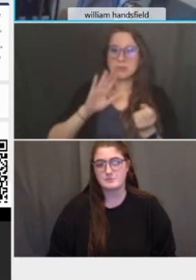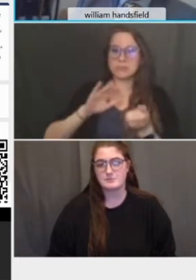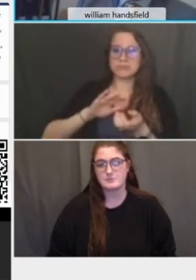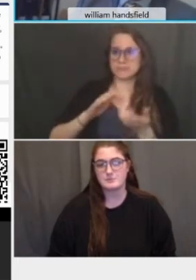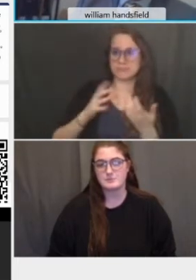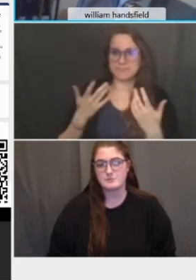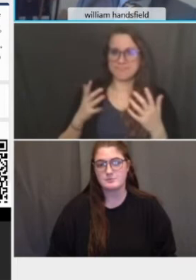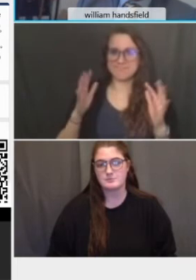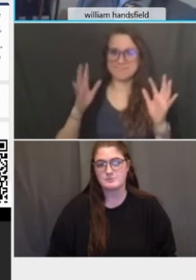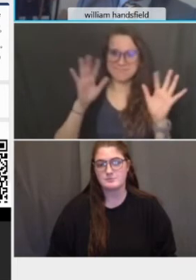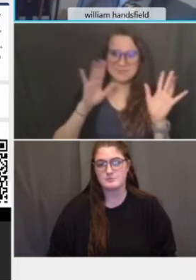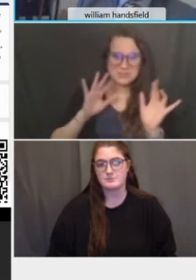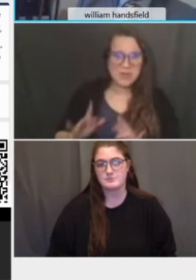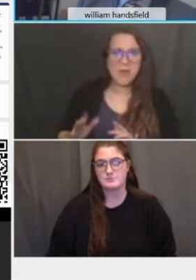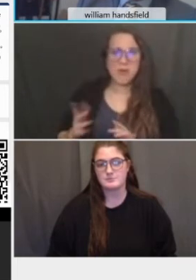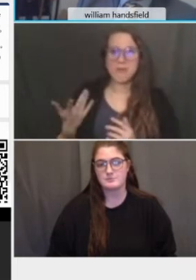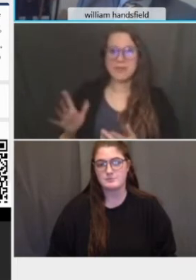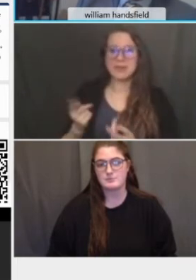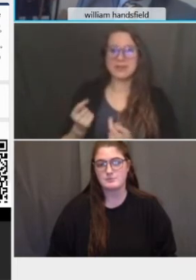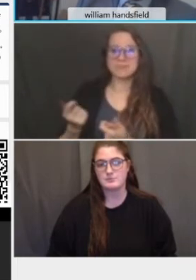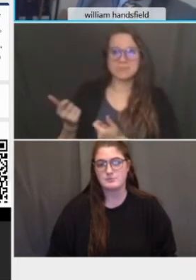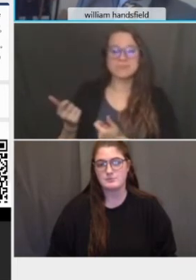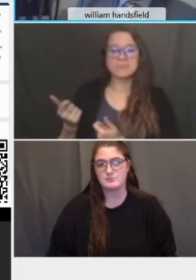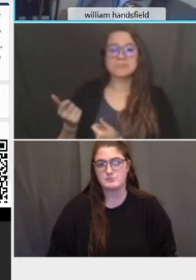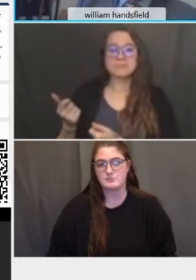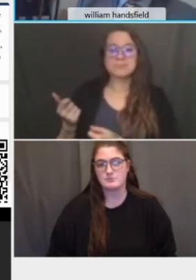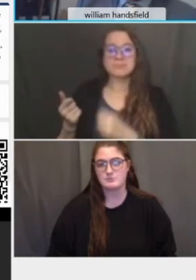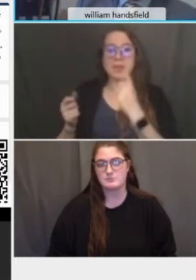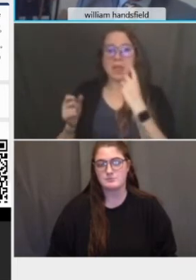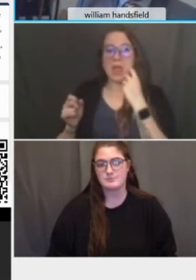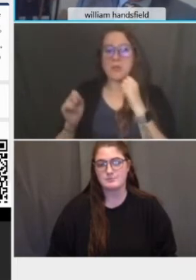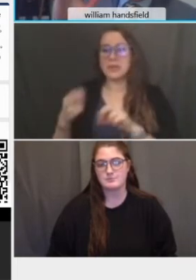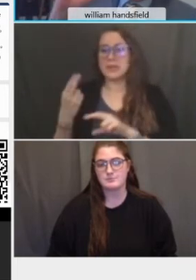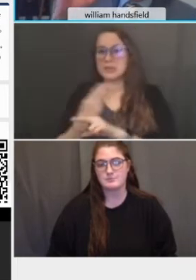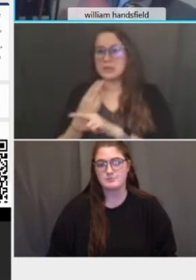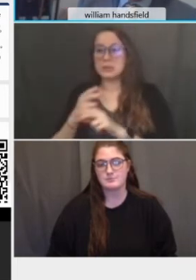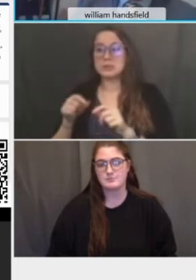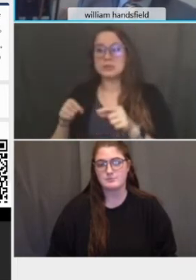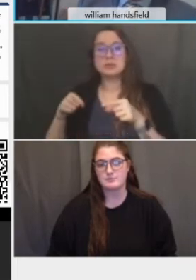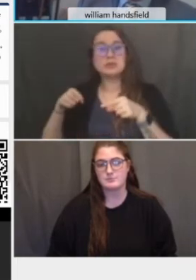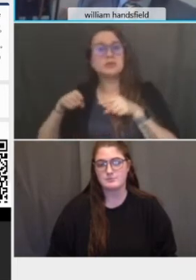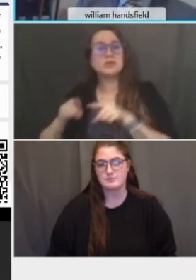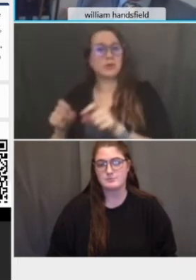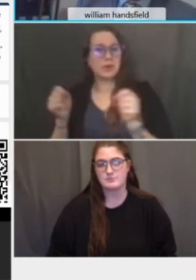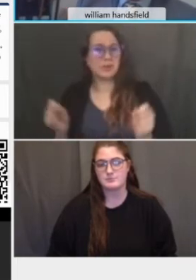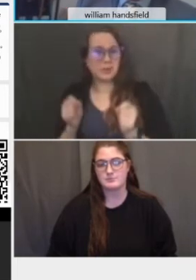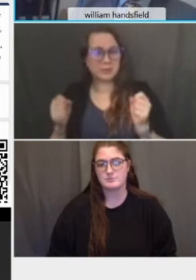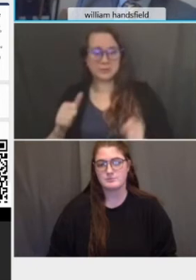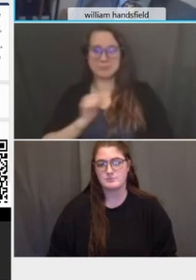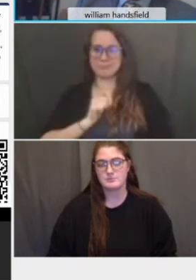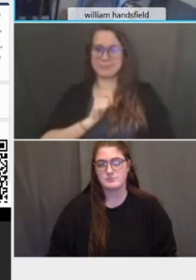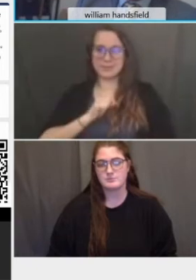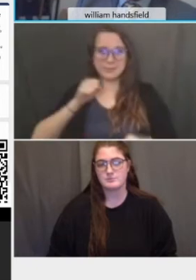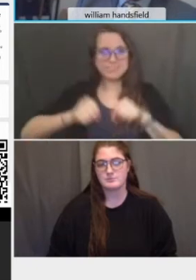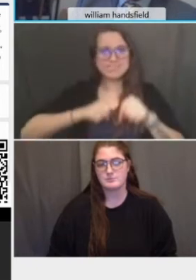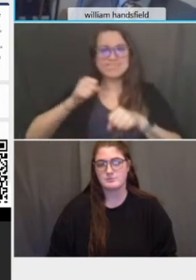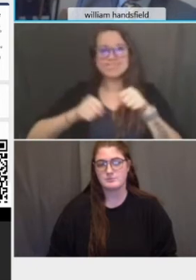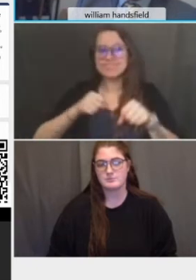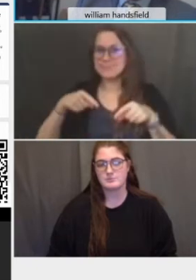them and we clear them of snow so that they can be used throughout the winter. I'm a year-round cyclist, and